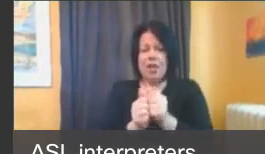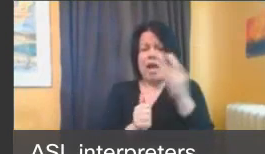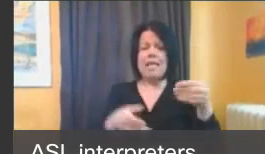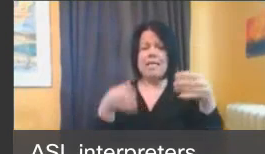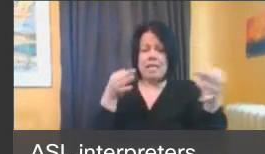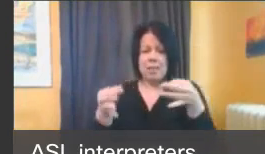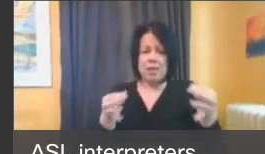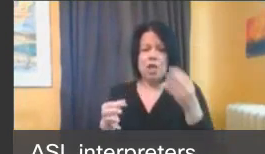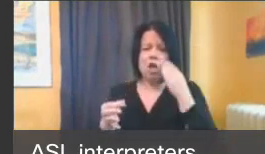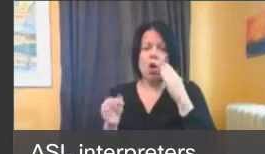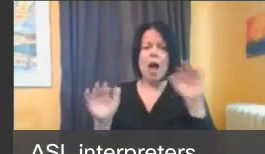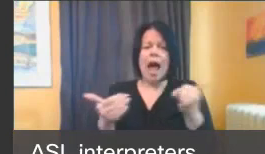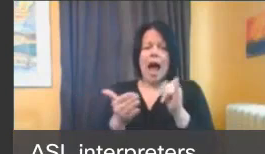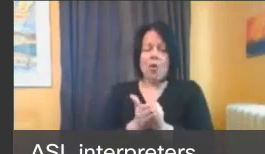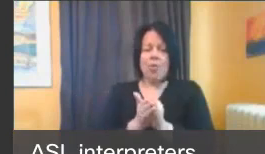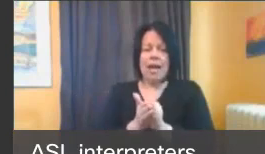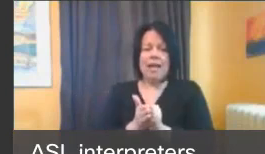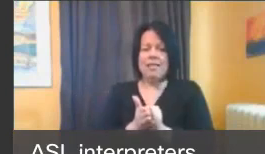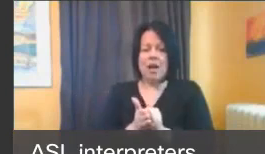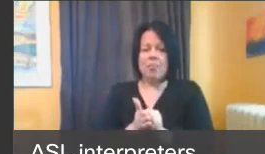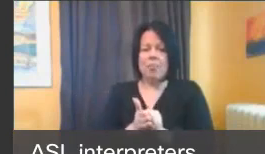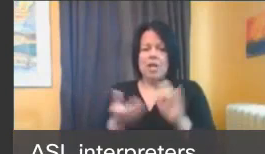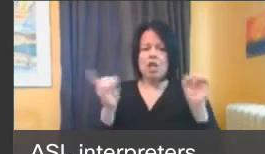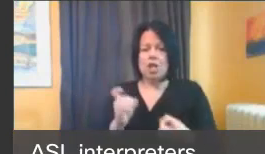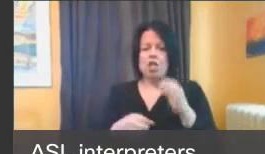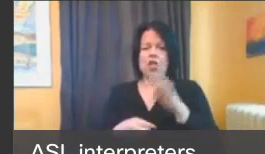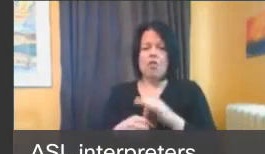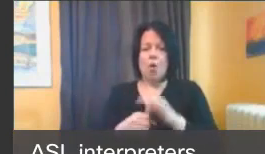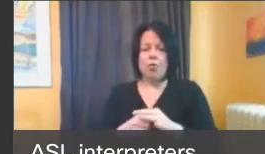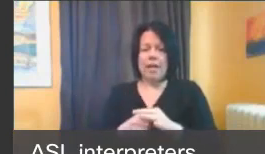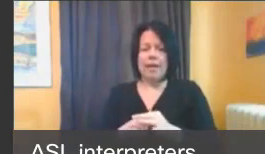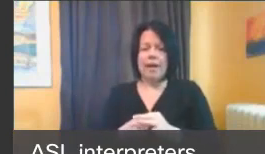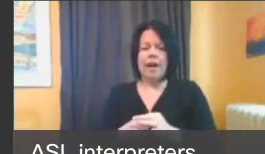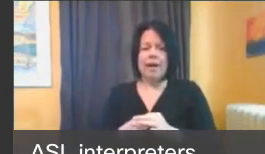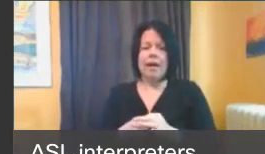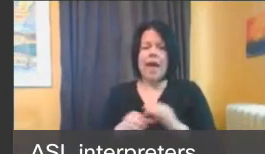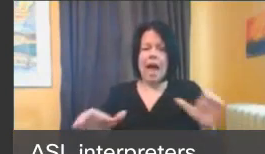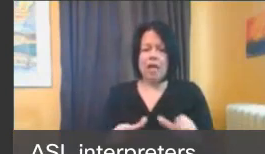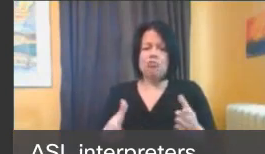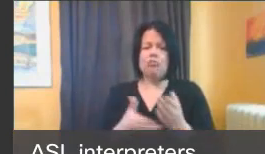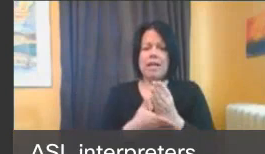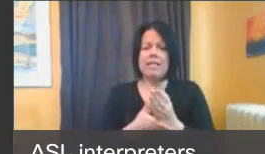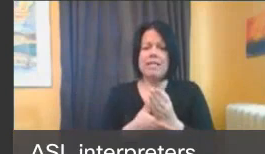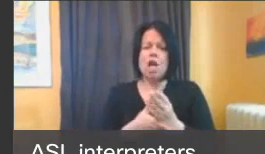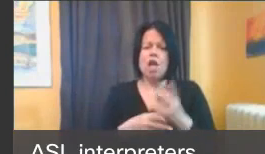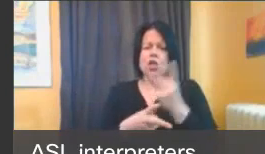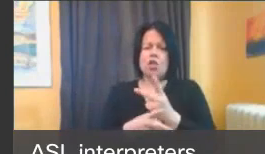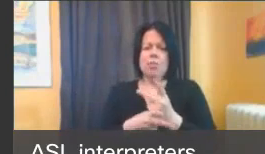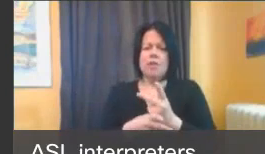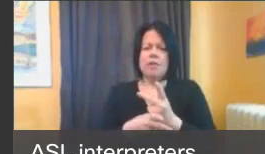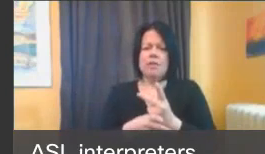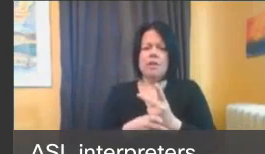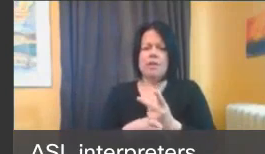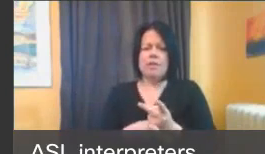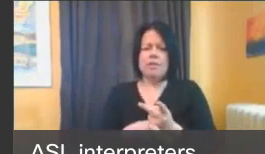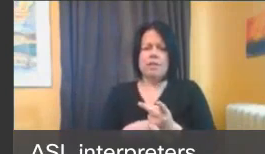you know, how that implicates the Voting Rights Act? Supervisor Scott, I was hoping to